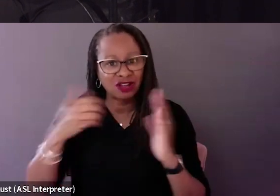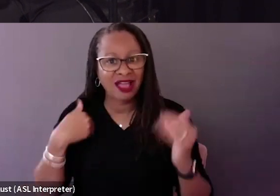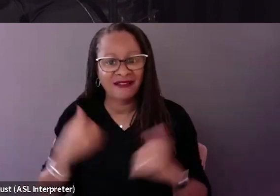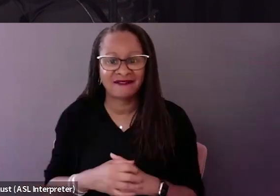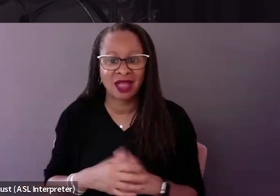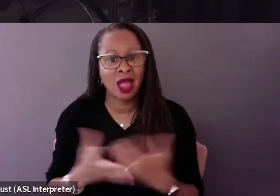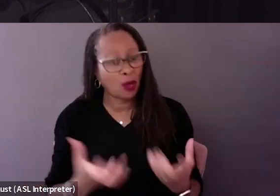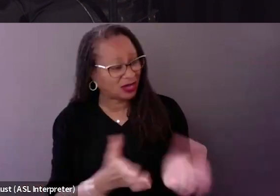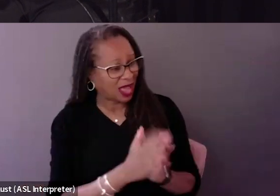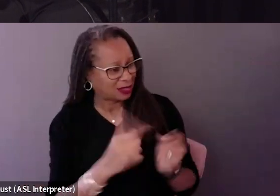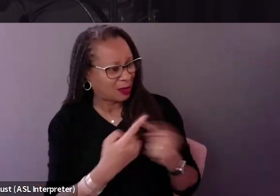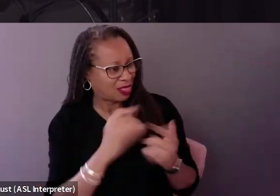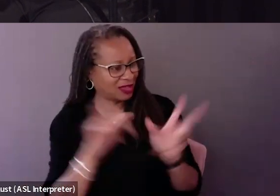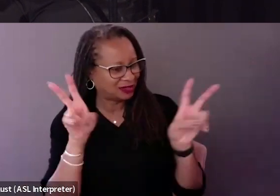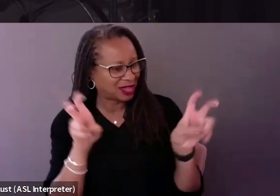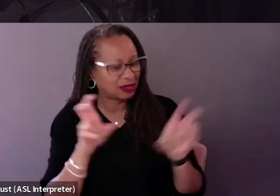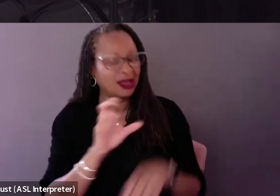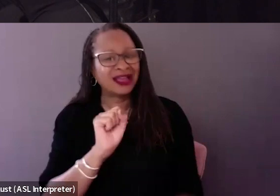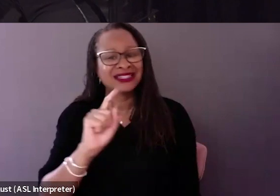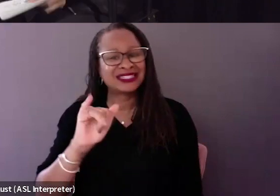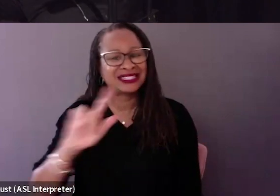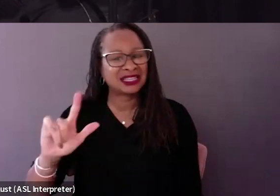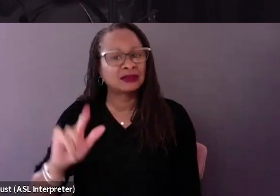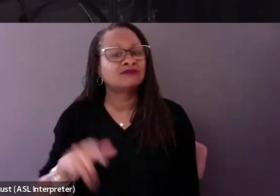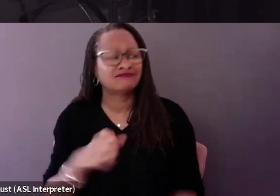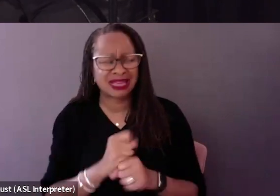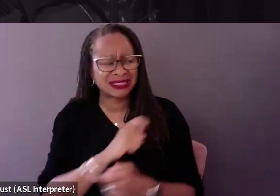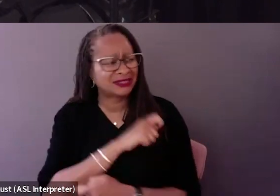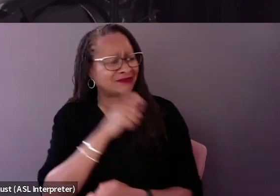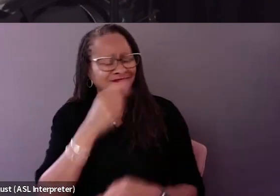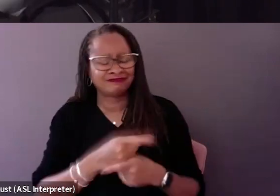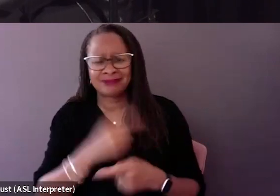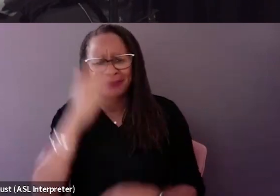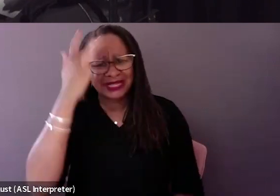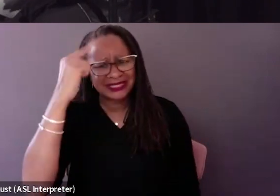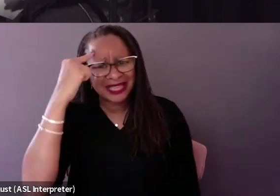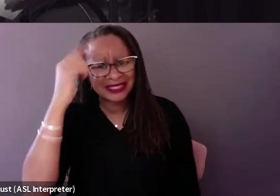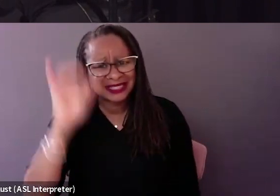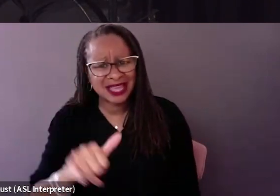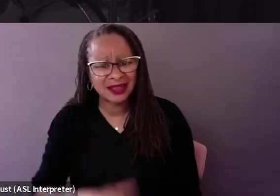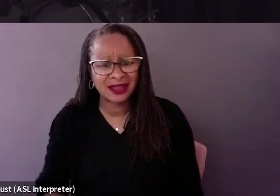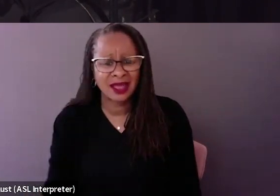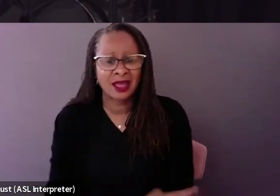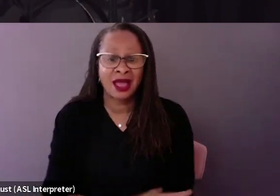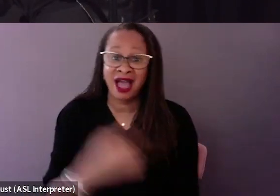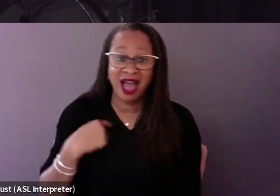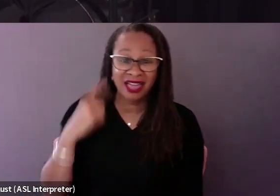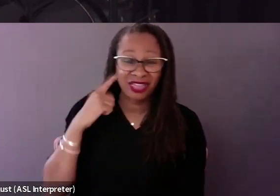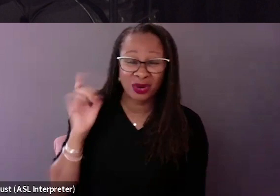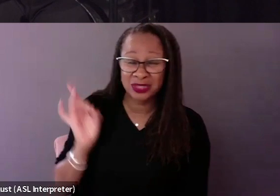the title, and yeah, that makes perfect sense. Obviously, the title plays on. I thought it was a terrible title when it came